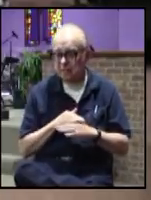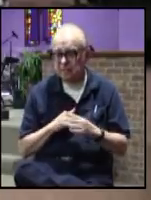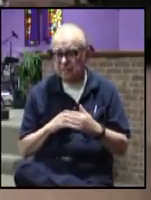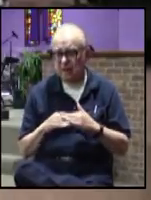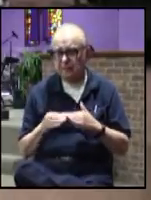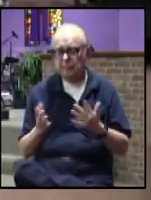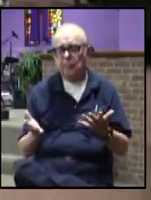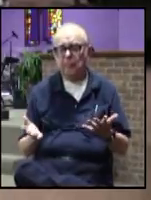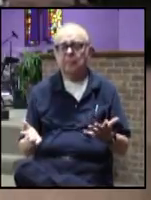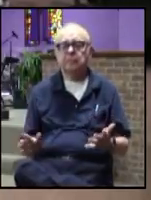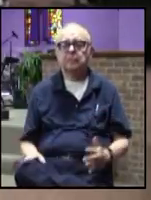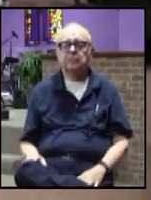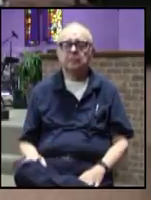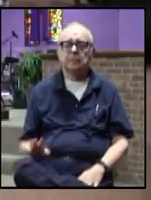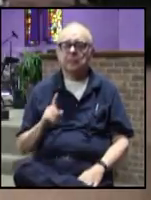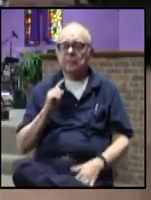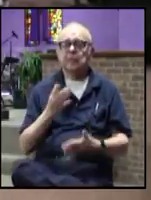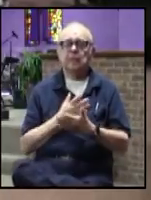But can I tell you something?